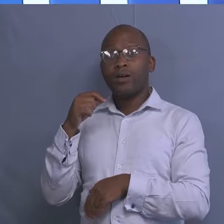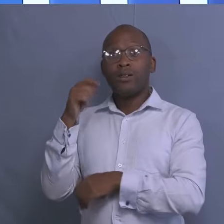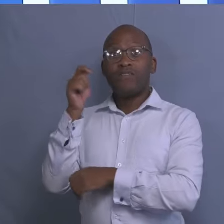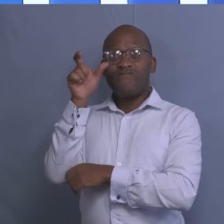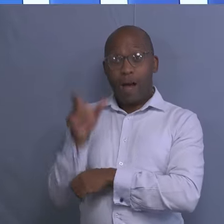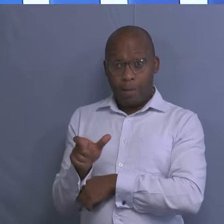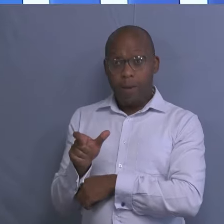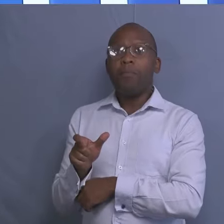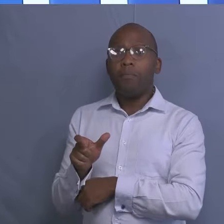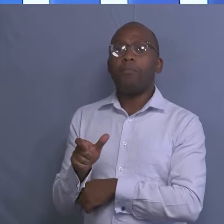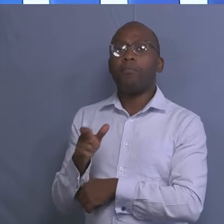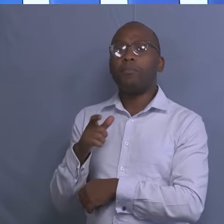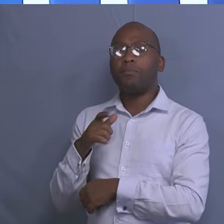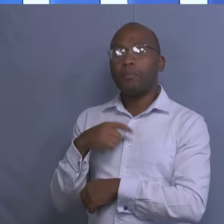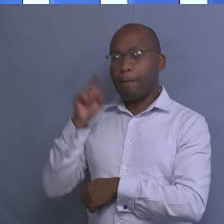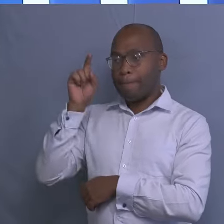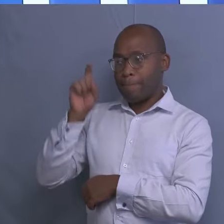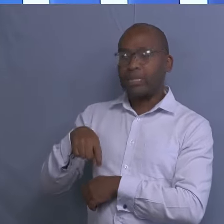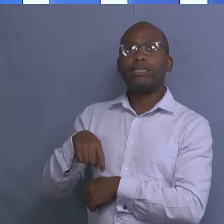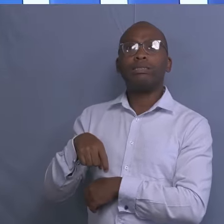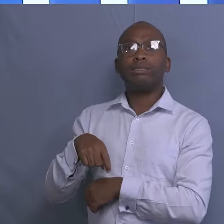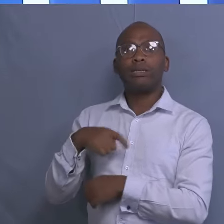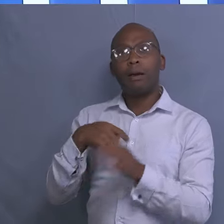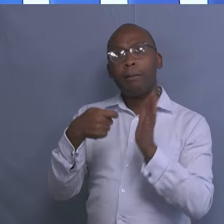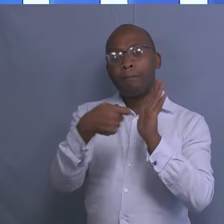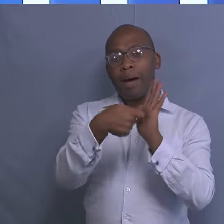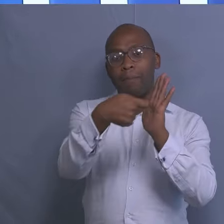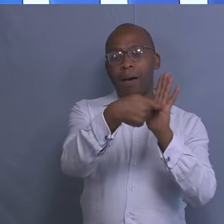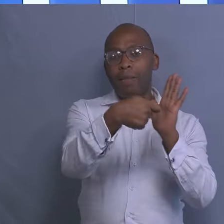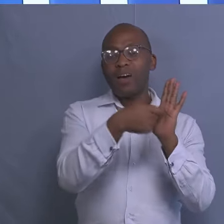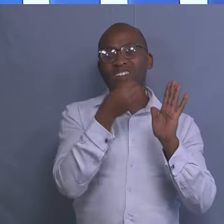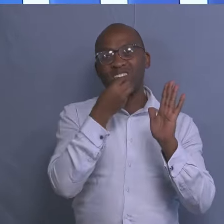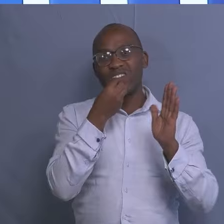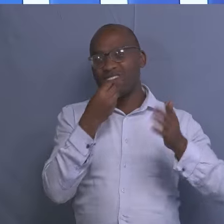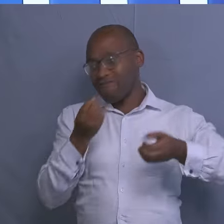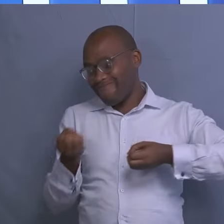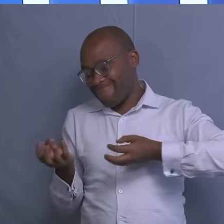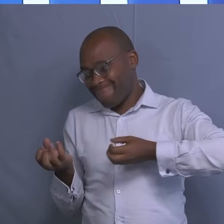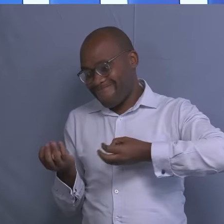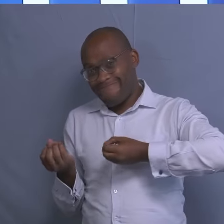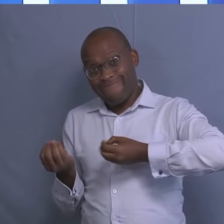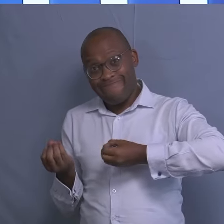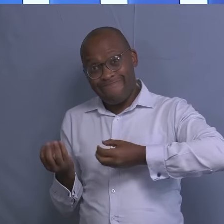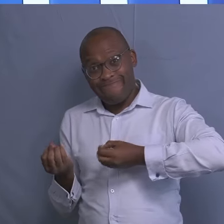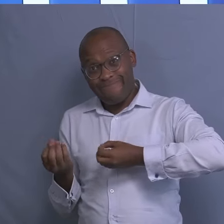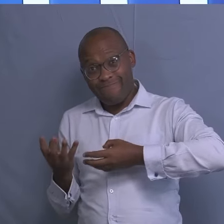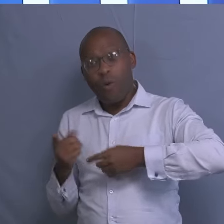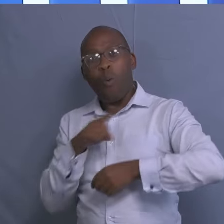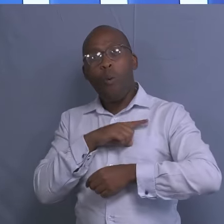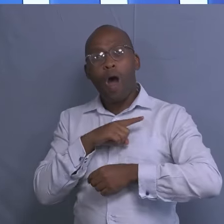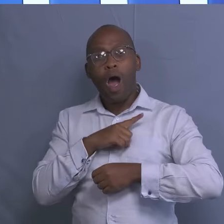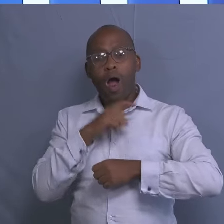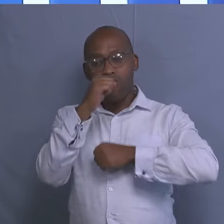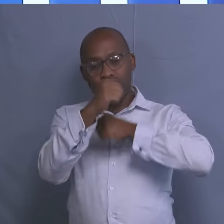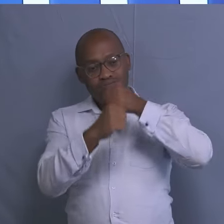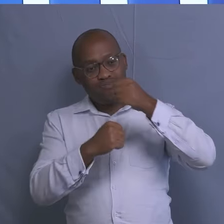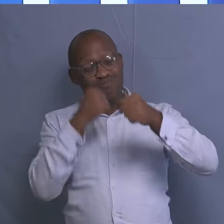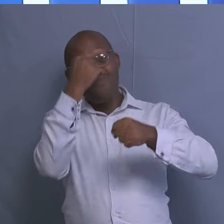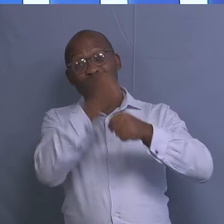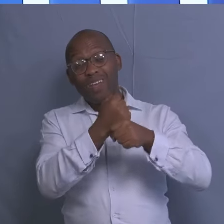low carrying capacity, especially for the veld. In certain seasons, is having low